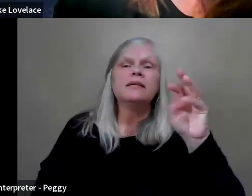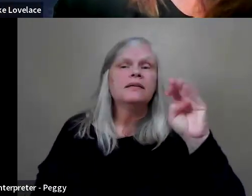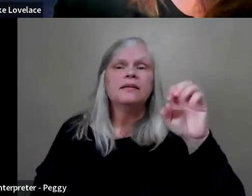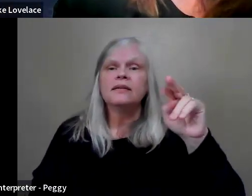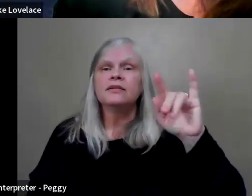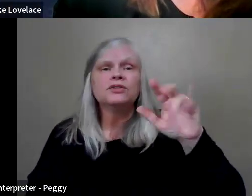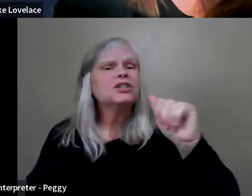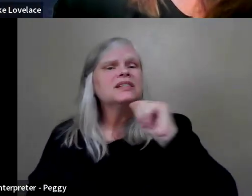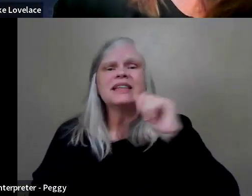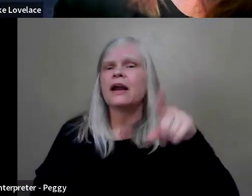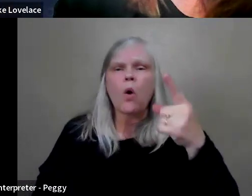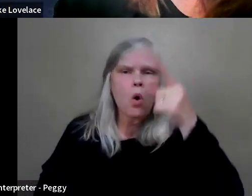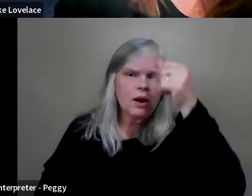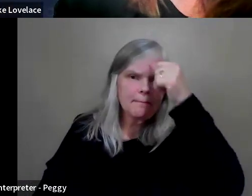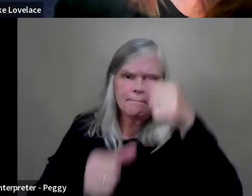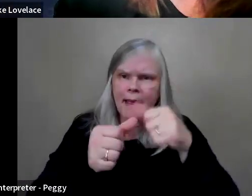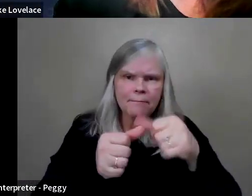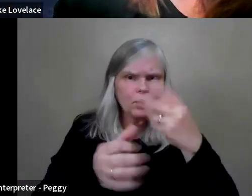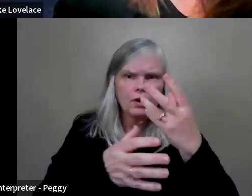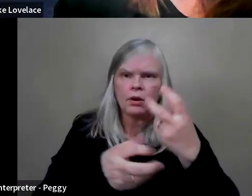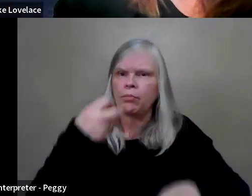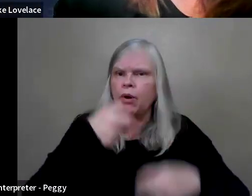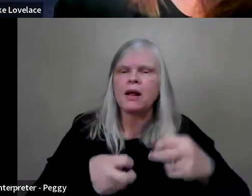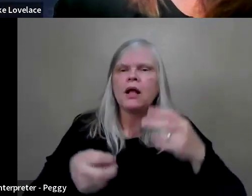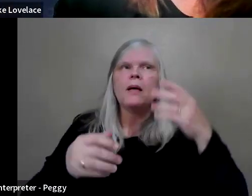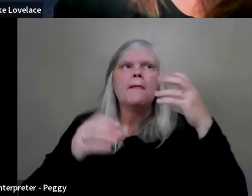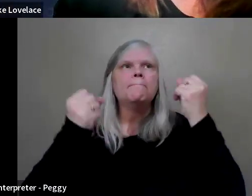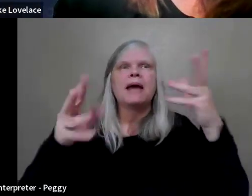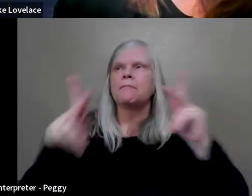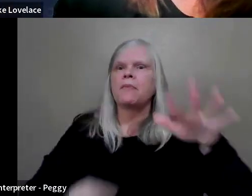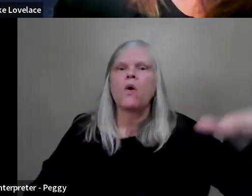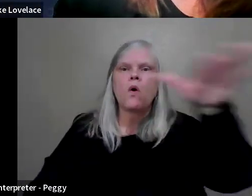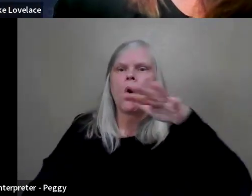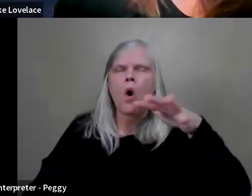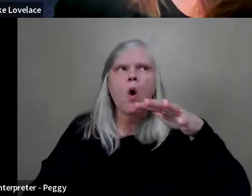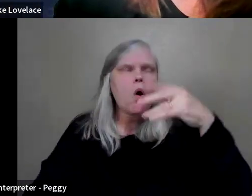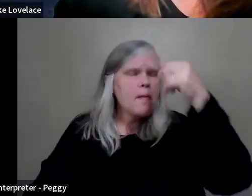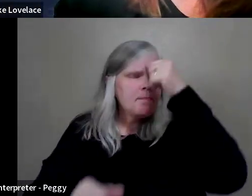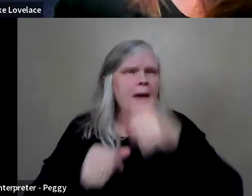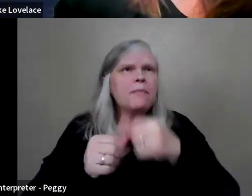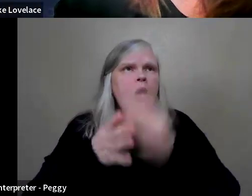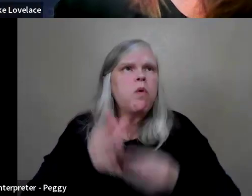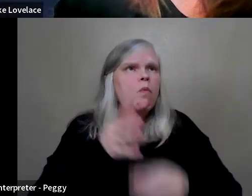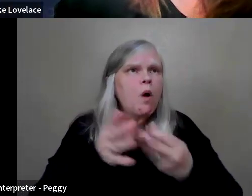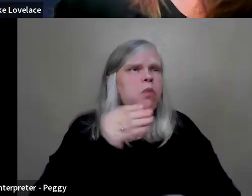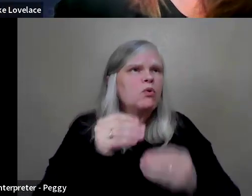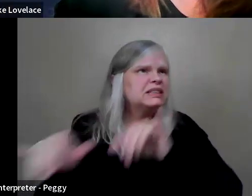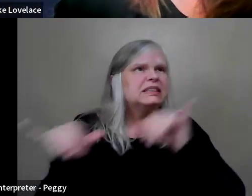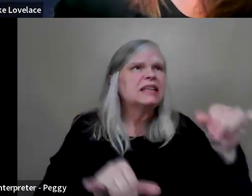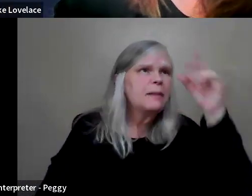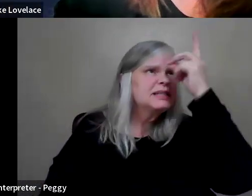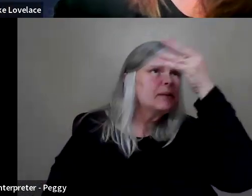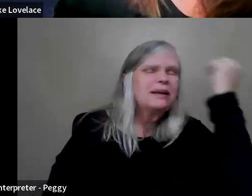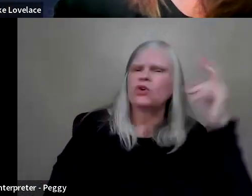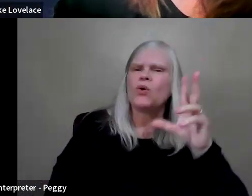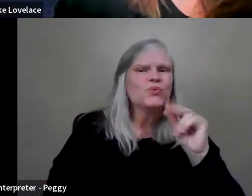about memory problems. A lot of people in the community think dementia equals memory loss, but not everyone with